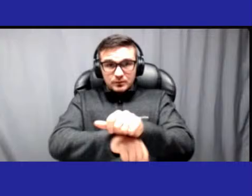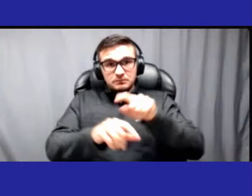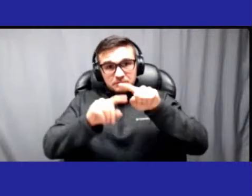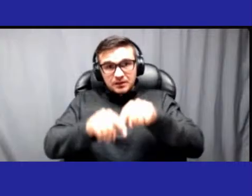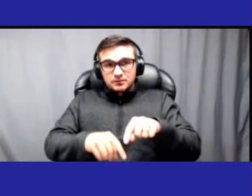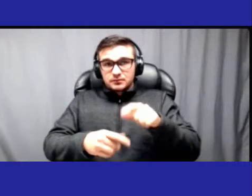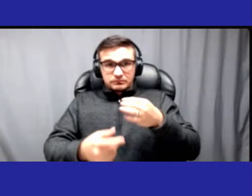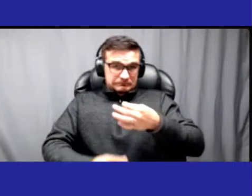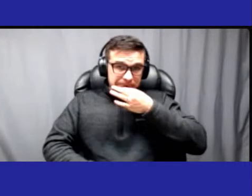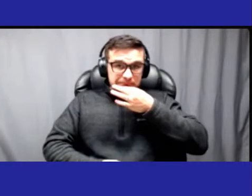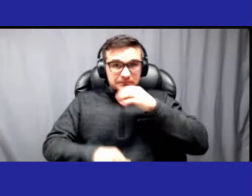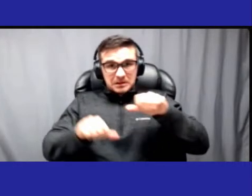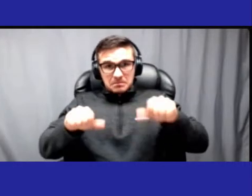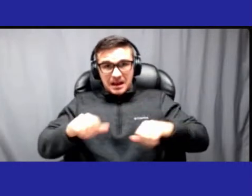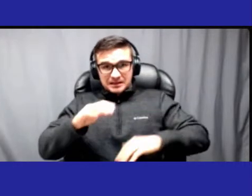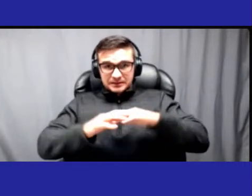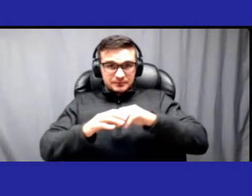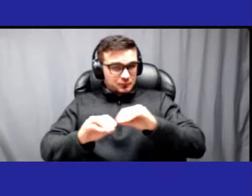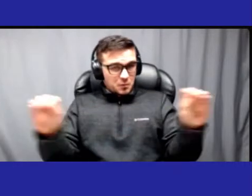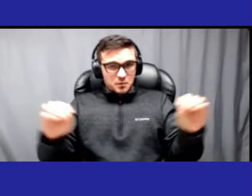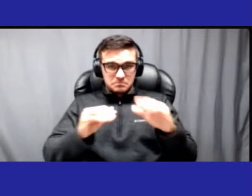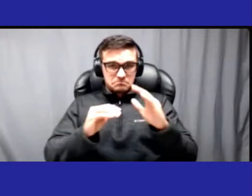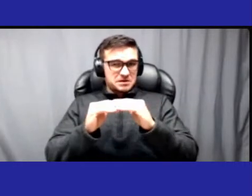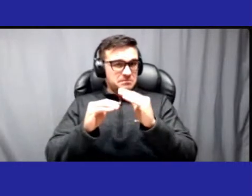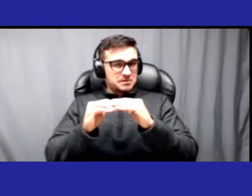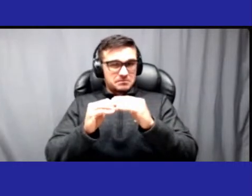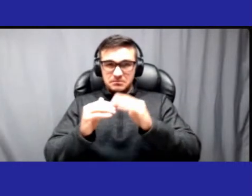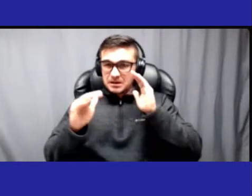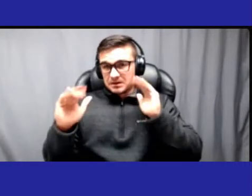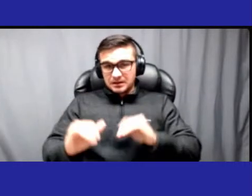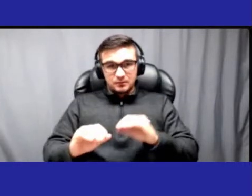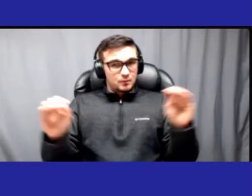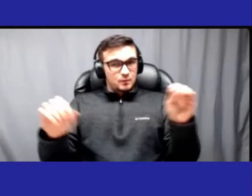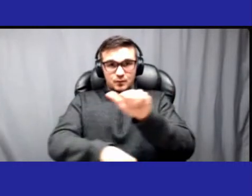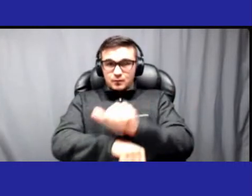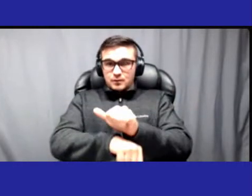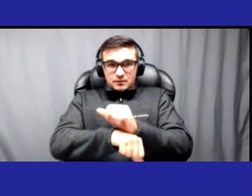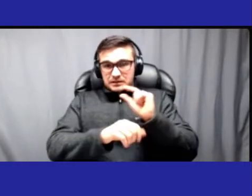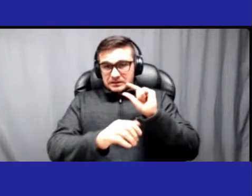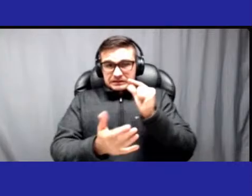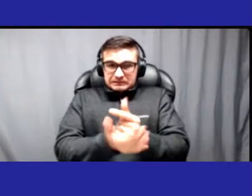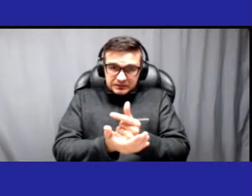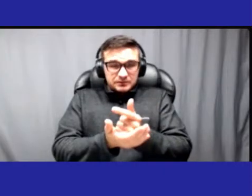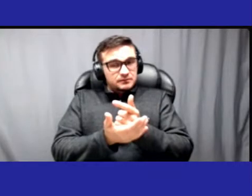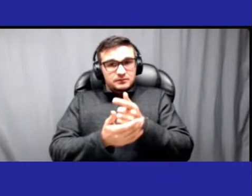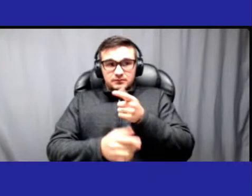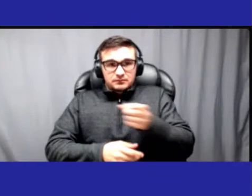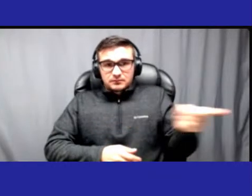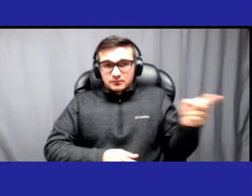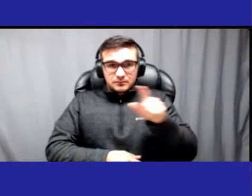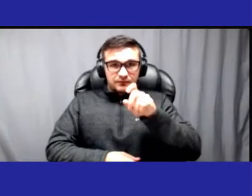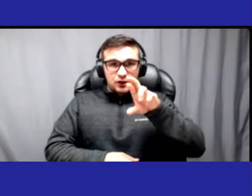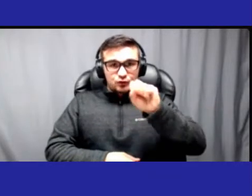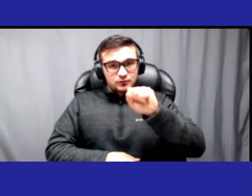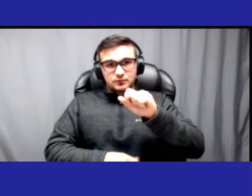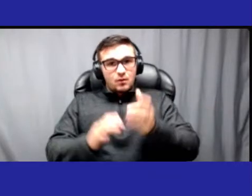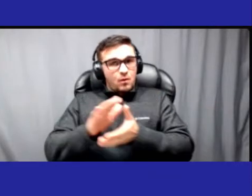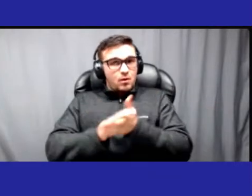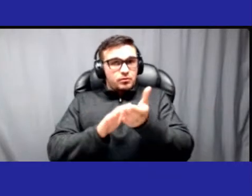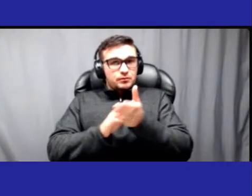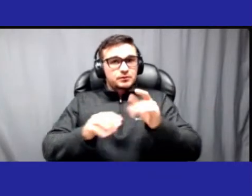minimum expectation here. There's no work guaranteed to any vendor under these contracts. It's at operational discretion of how that gets assigned